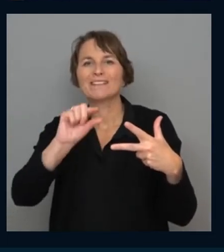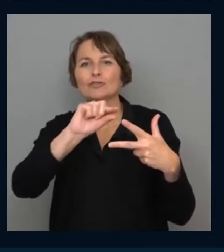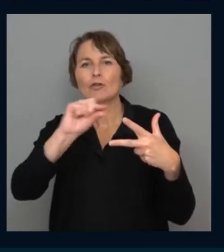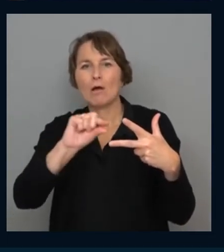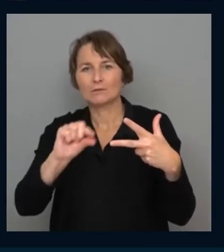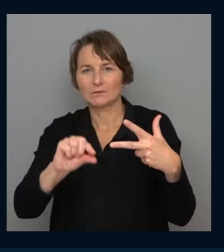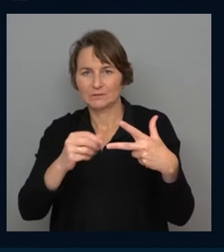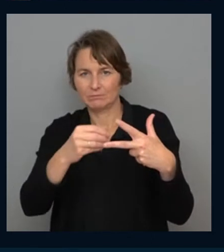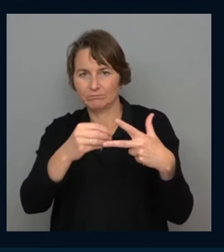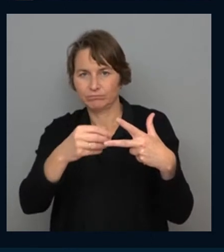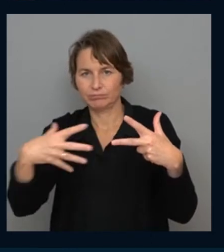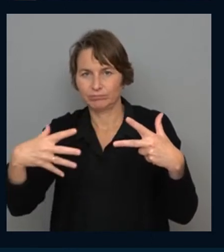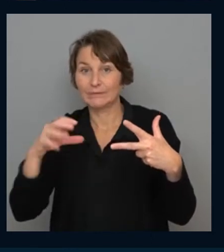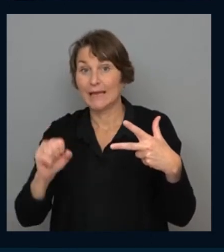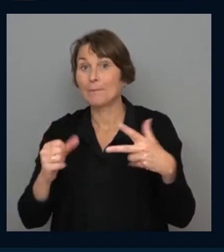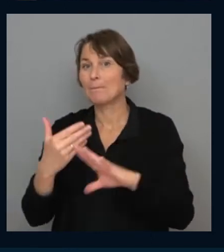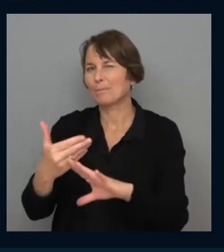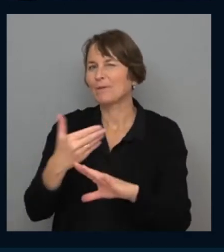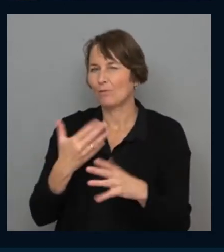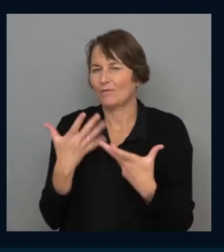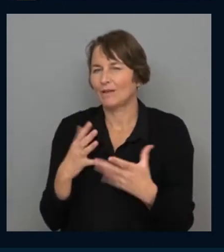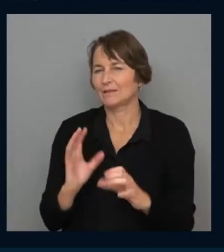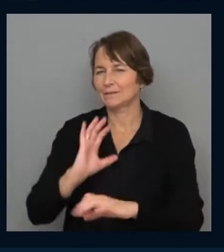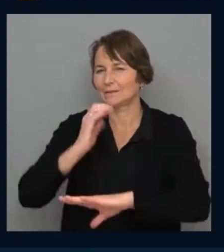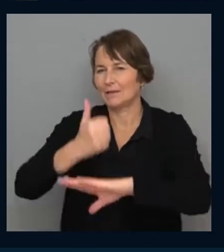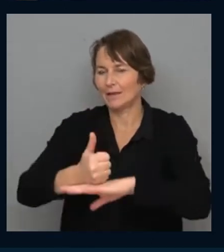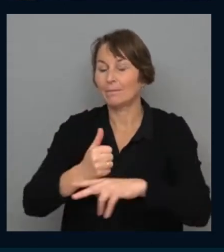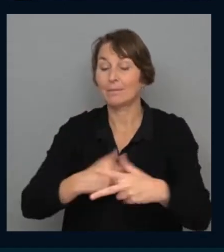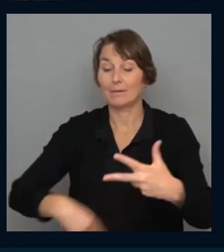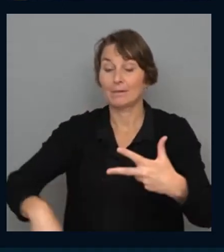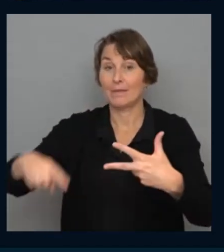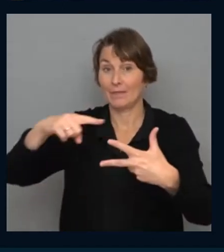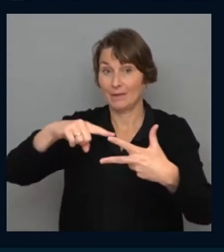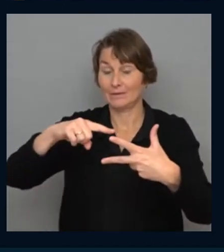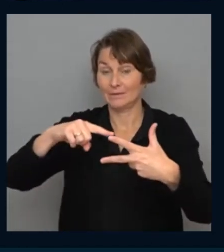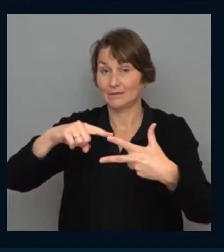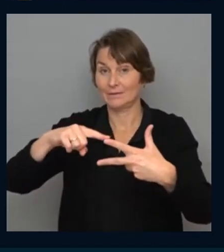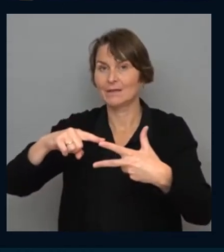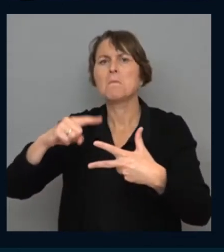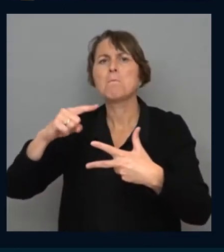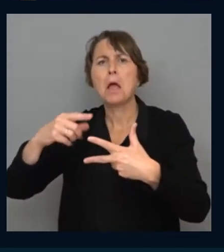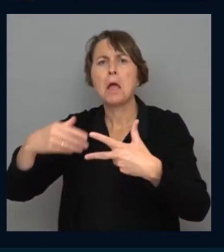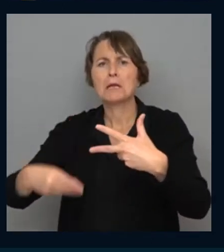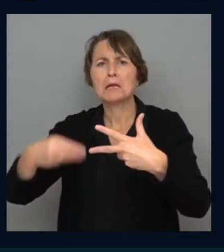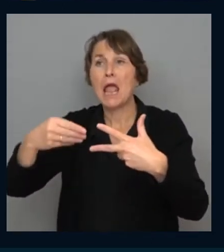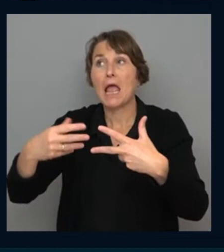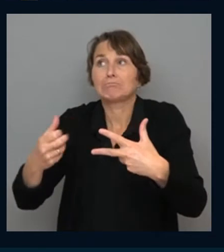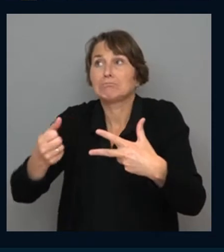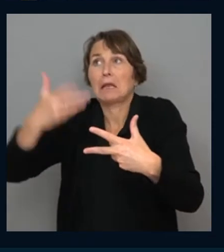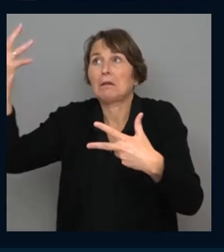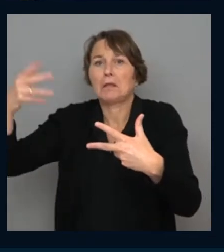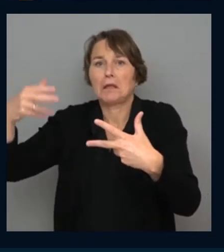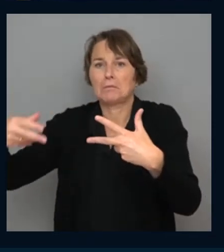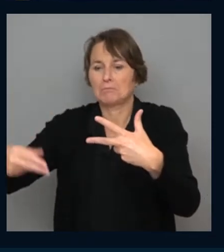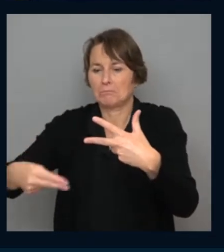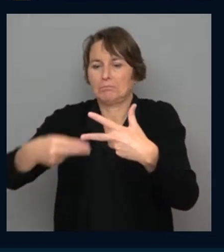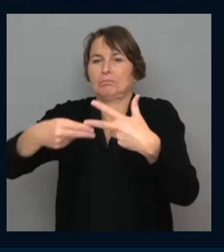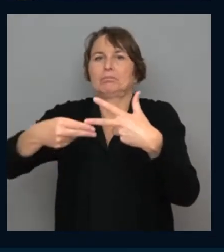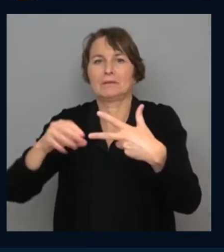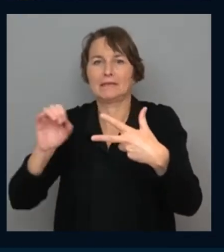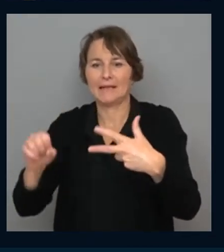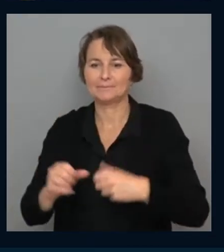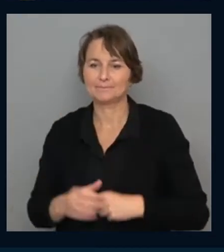already pre-created this, our Canary environment, but we can even add a slot on the fly. So if we want to add a